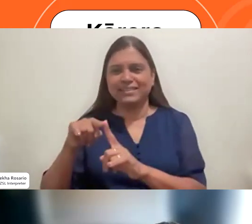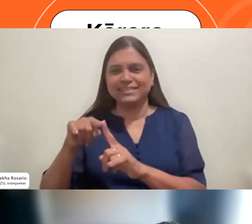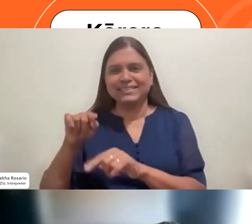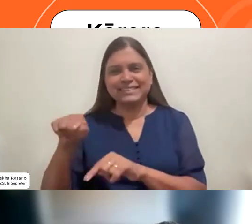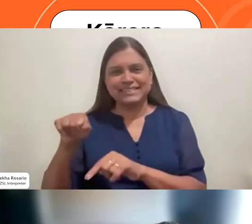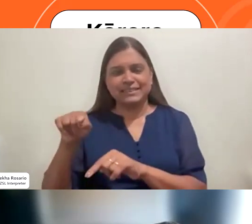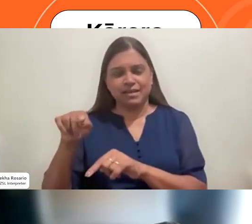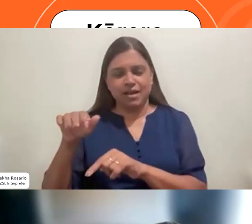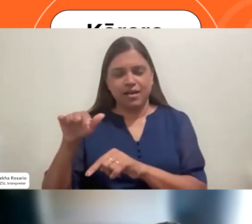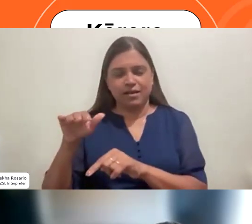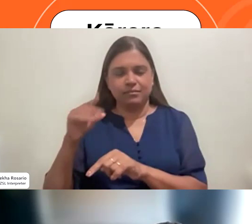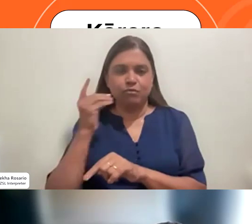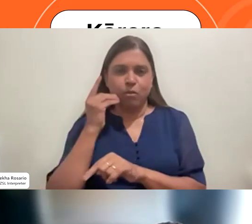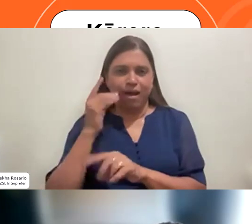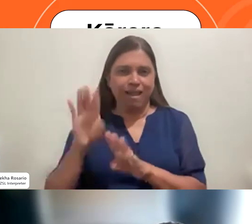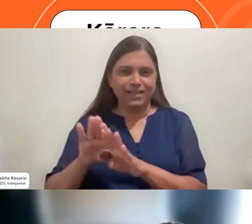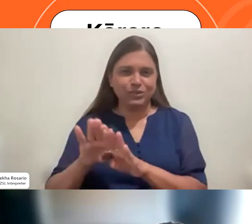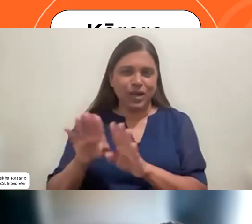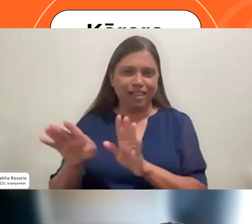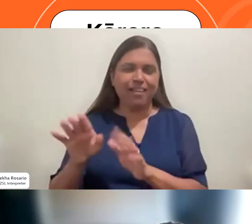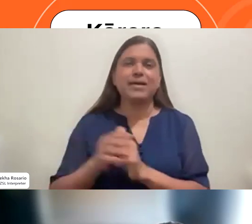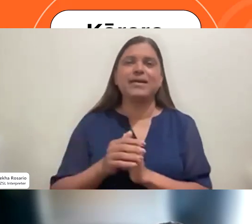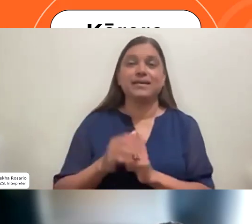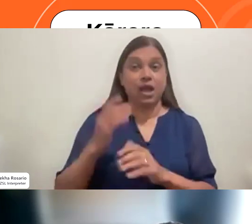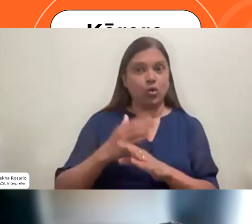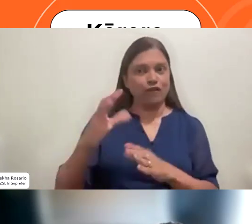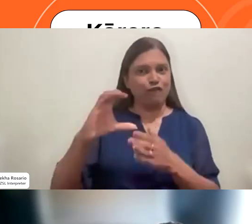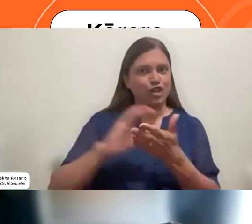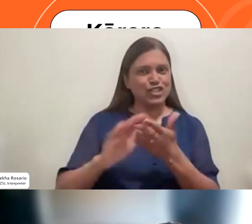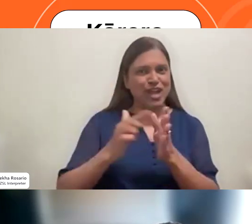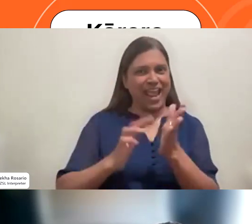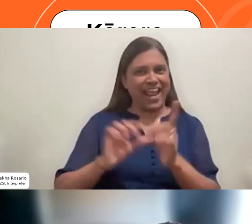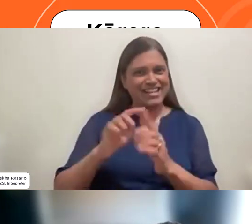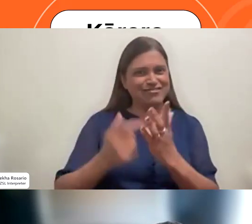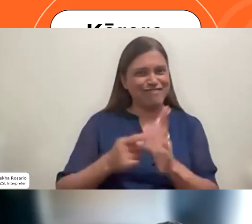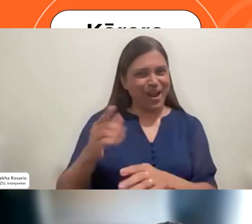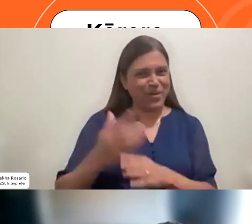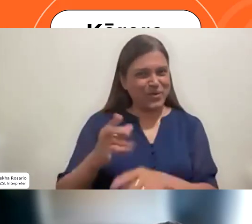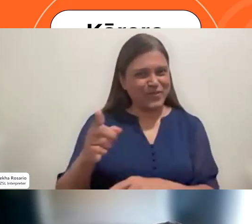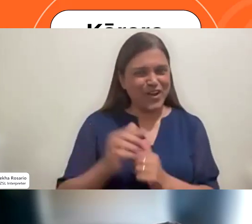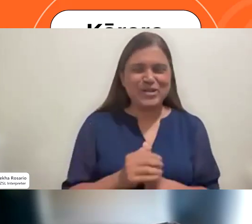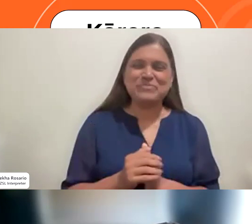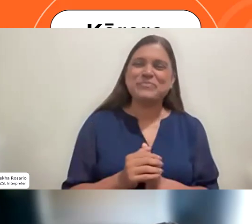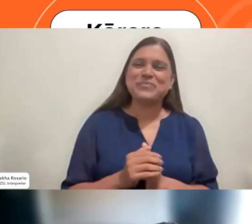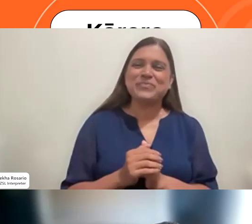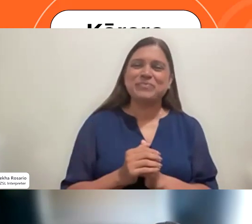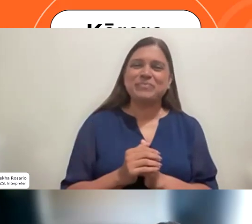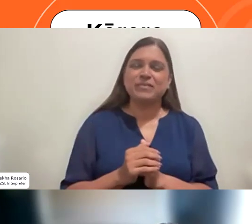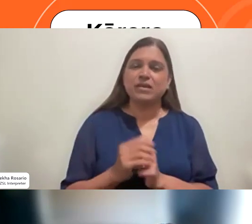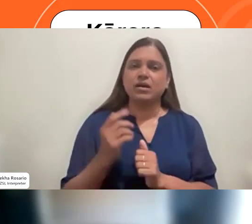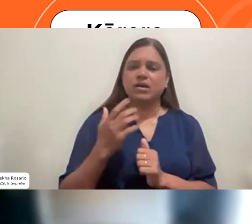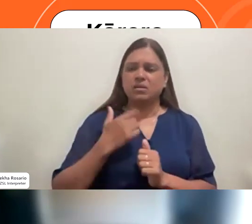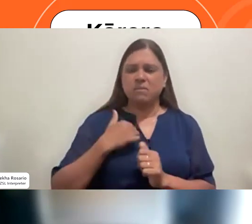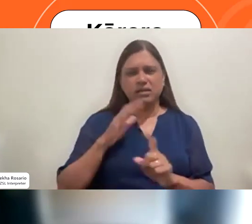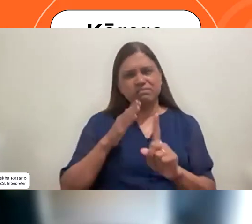I learned that digital and information systems need to provide easy alternative access